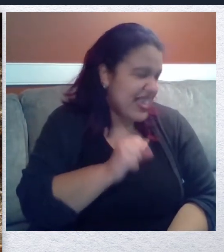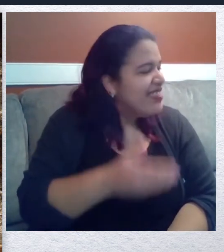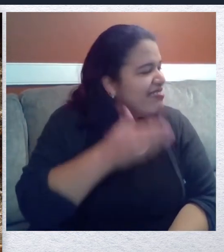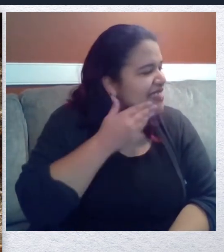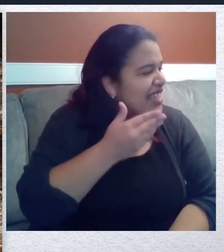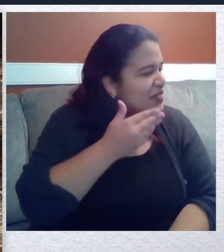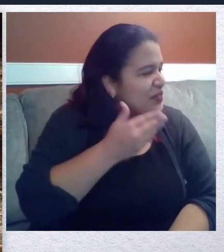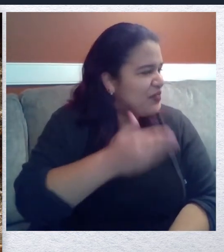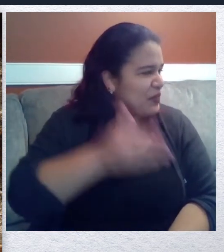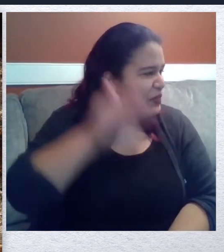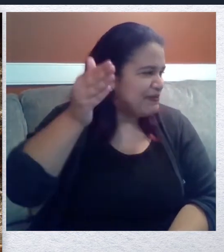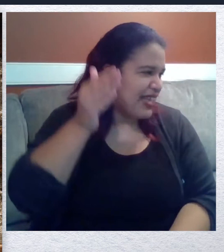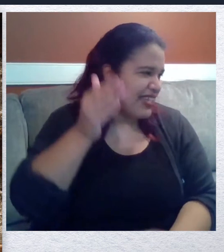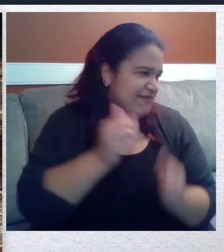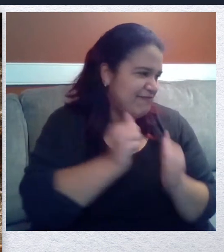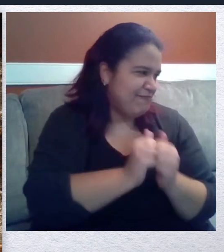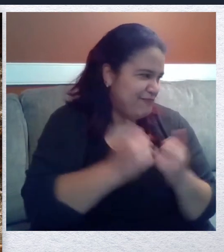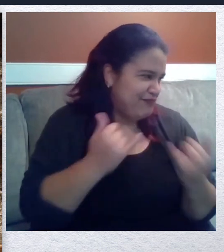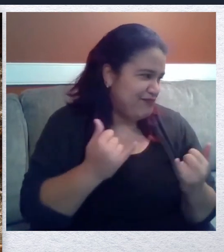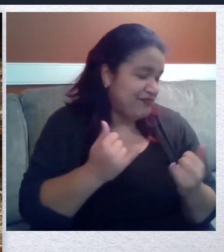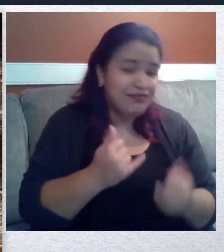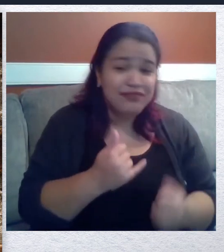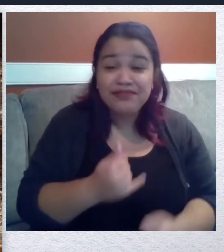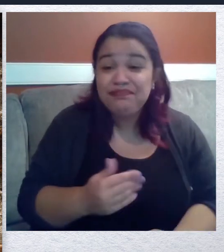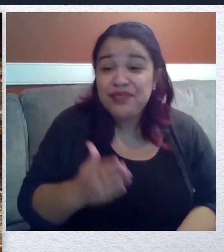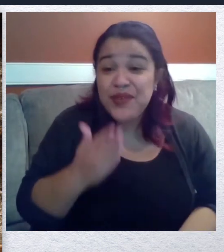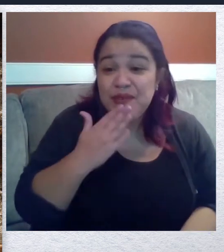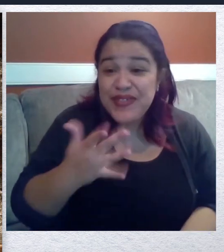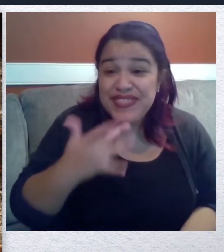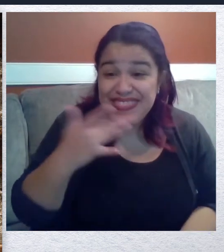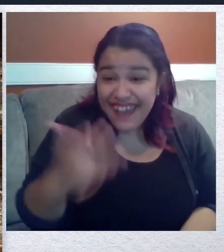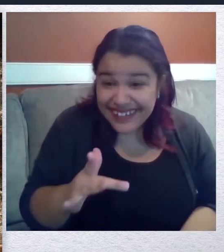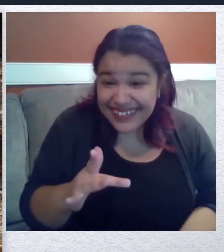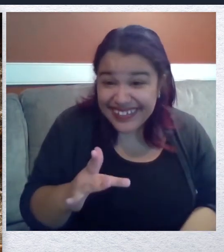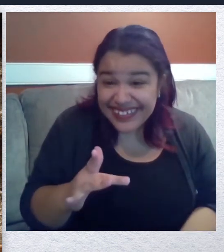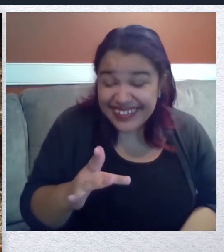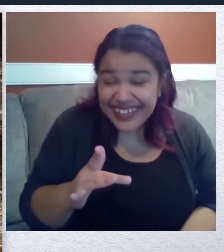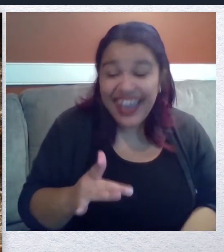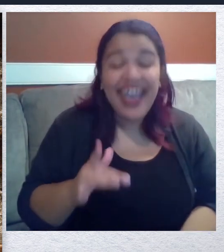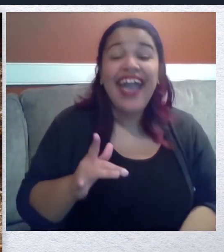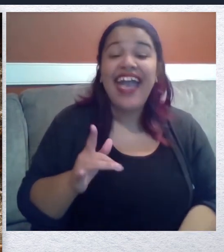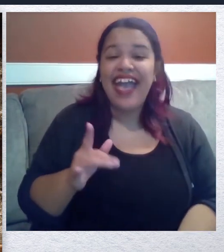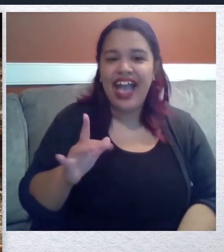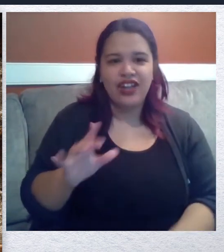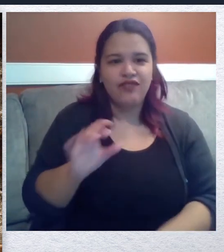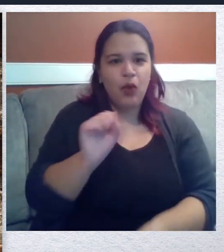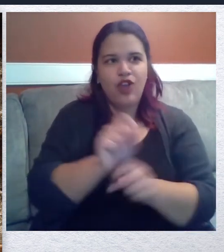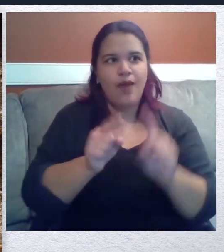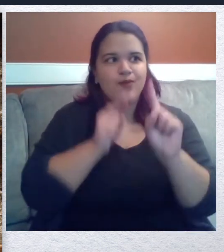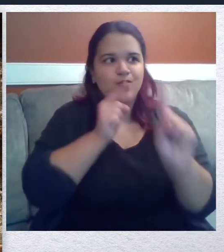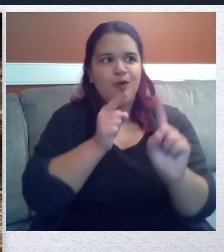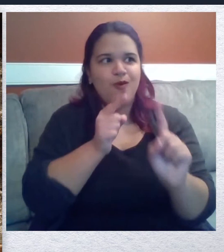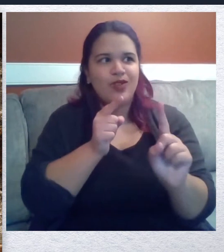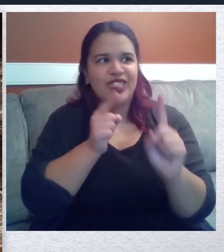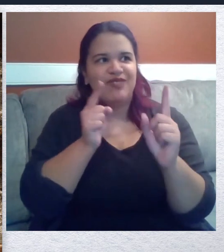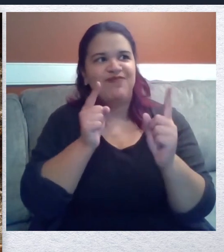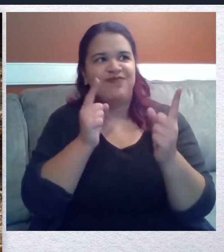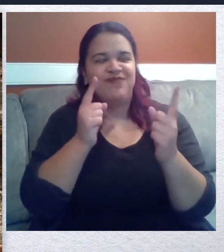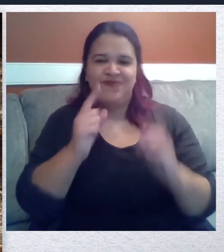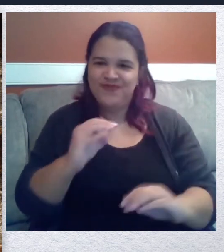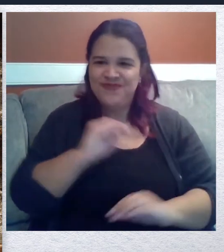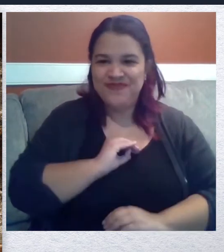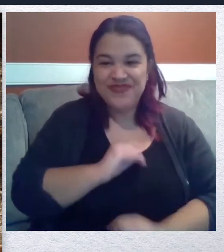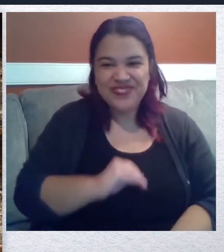of you good luck at the virtual hiring event and in meeting your job goals. If anyone has any questions on